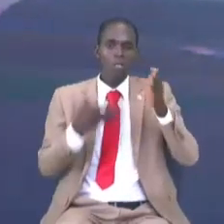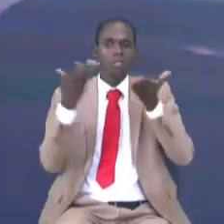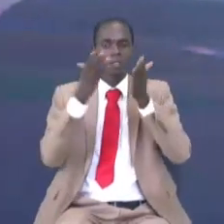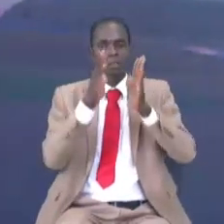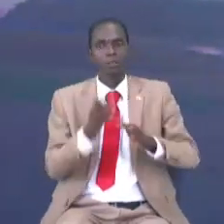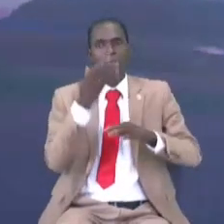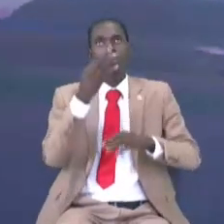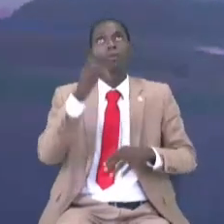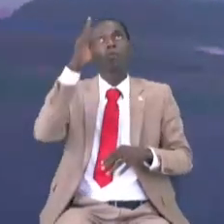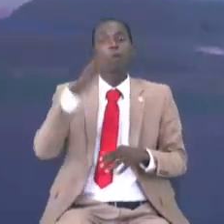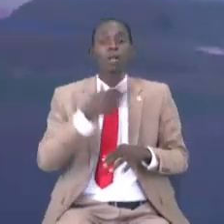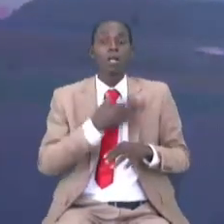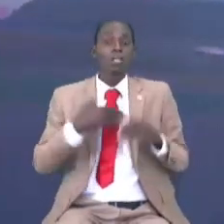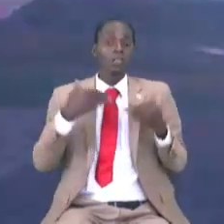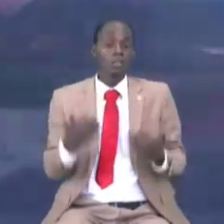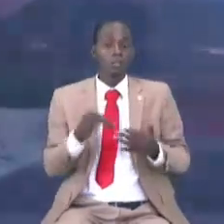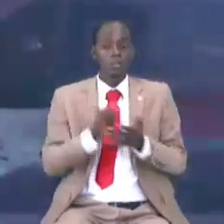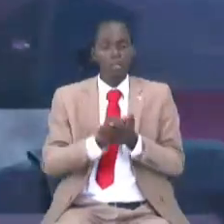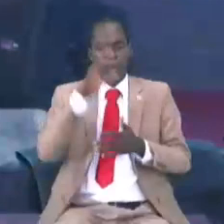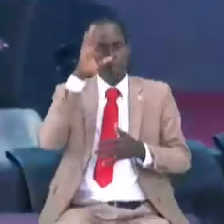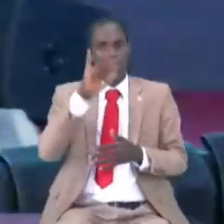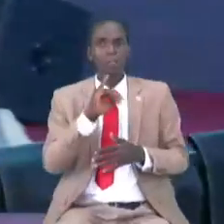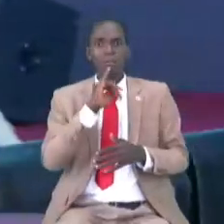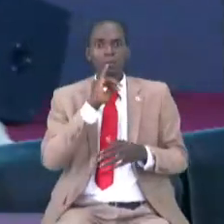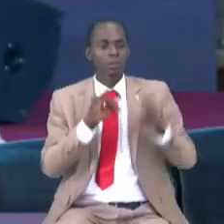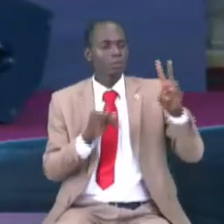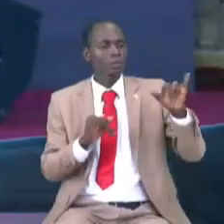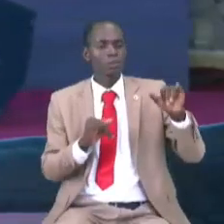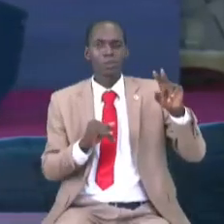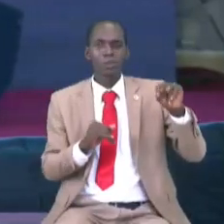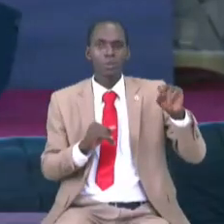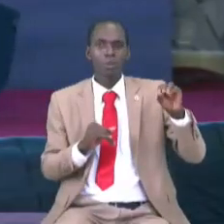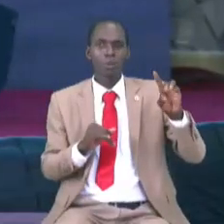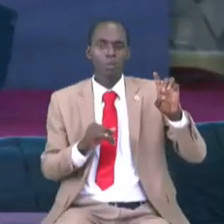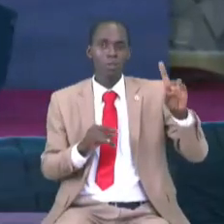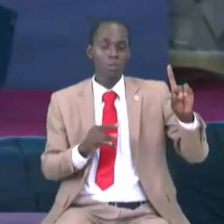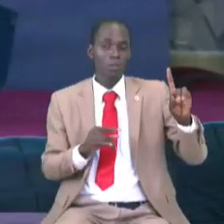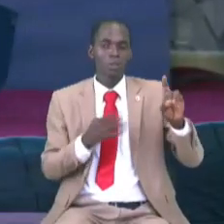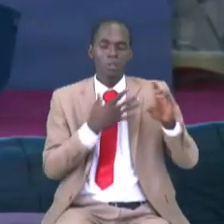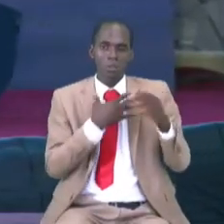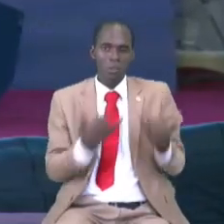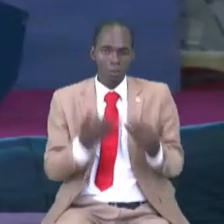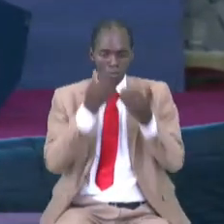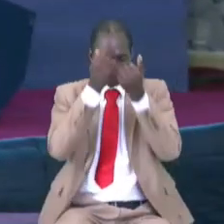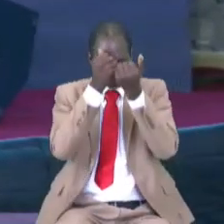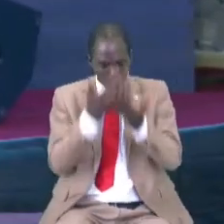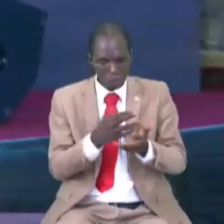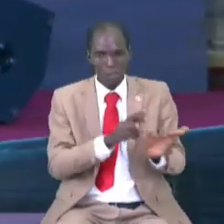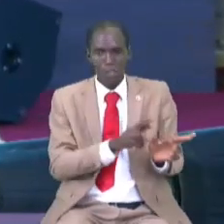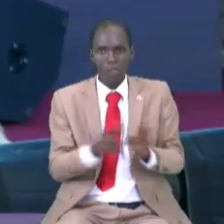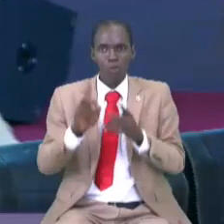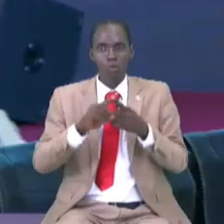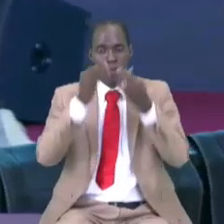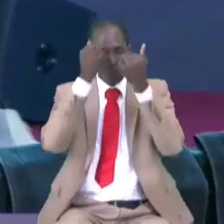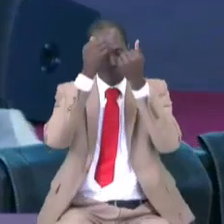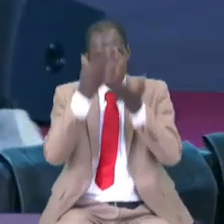submissive, and he was willing to obey the Lord, the word of the Lord came unto Jonah the second time,